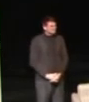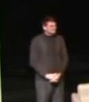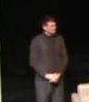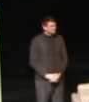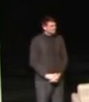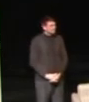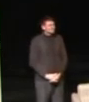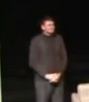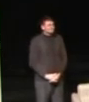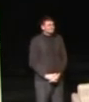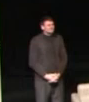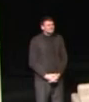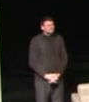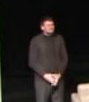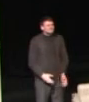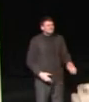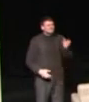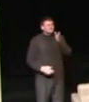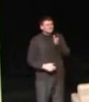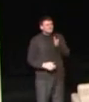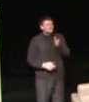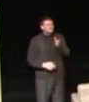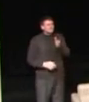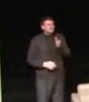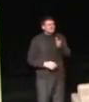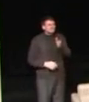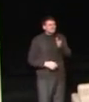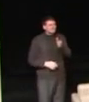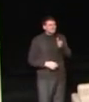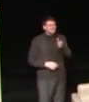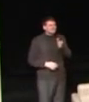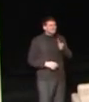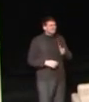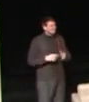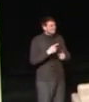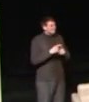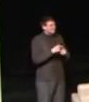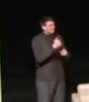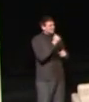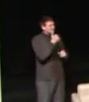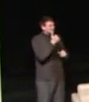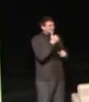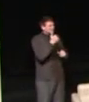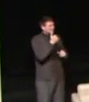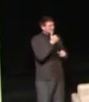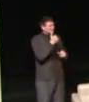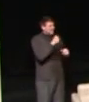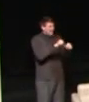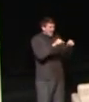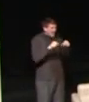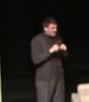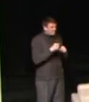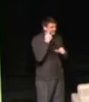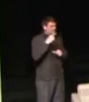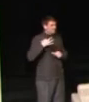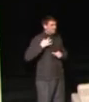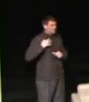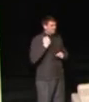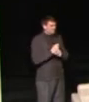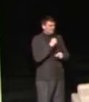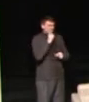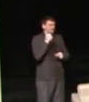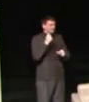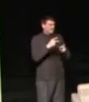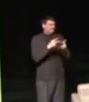Hello. Just to clarify, Catherine, you meant 10 areas of volunteer recruitment, not 10 positions,